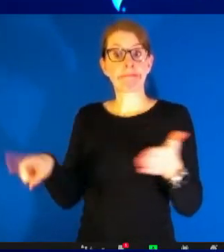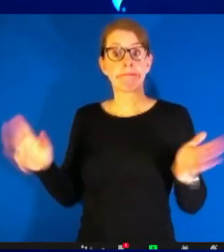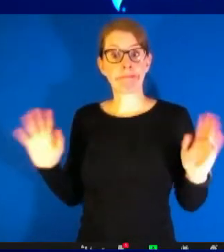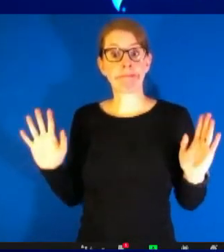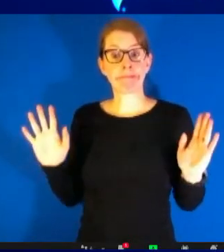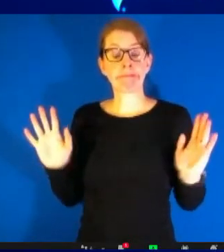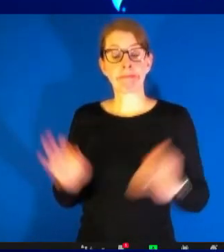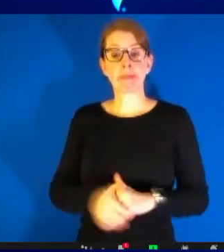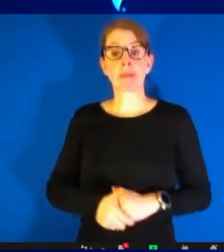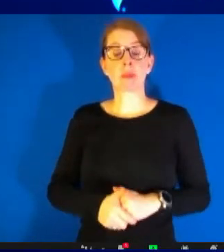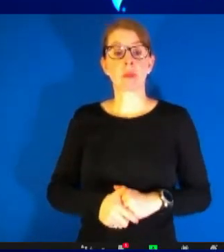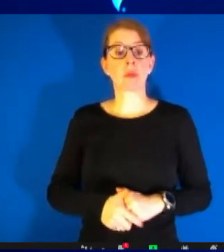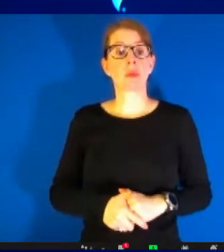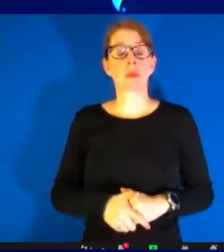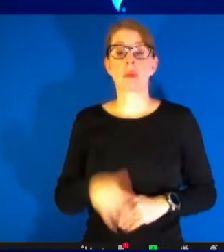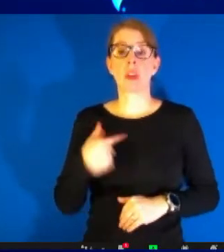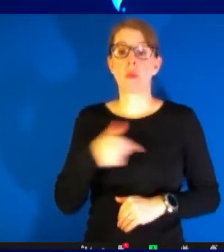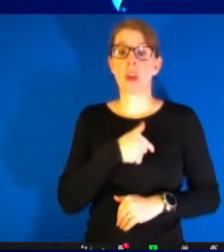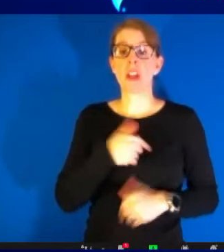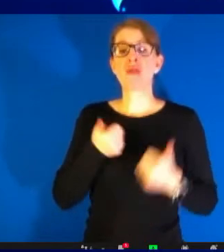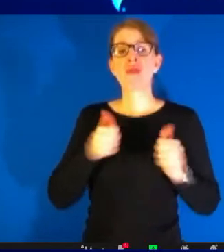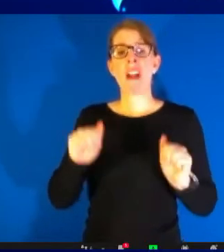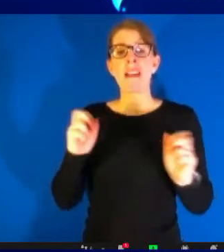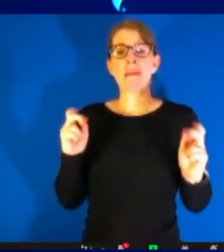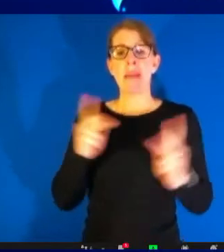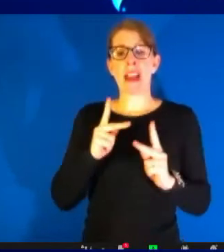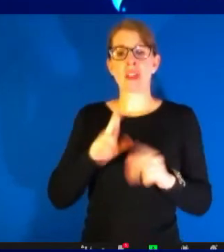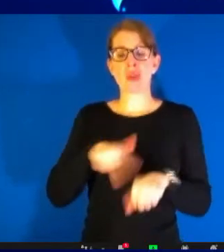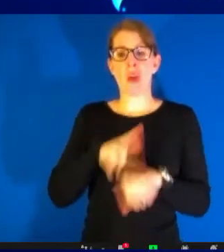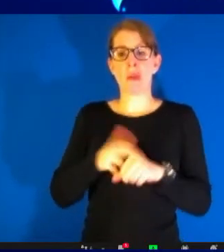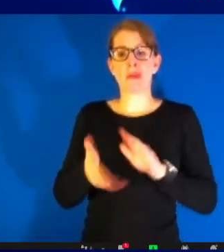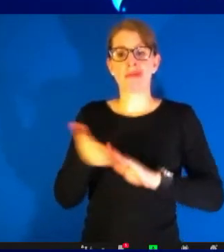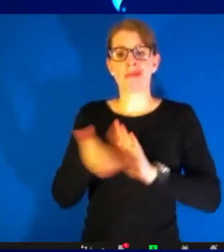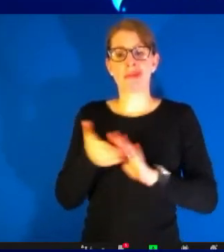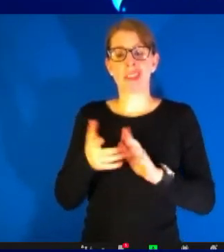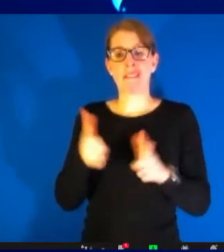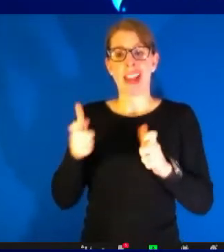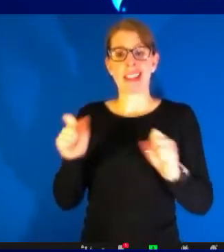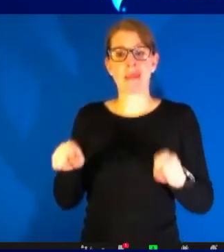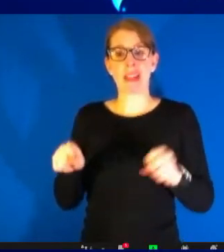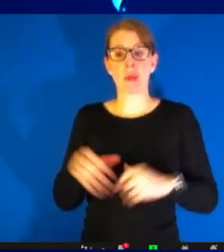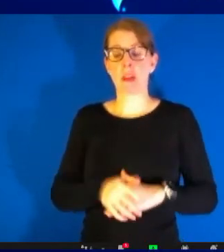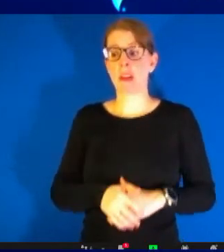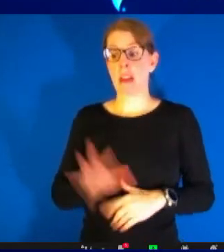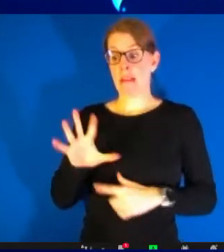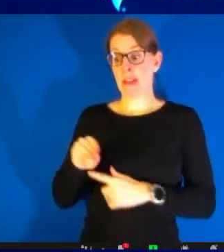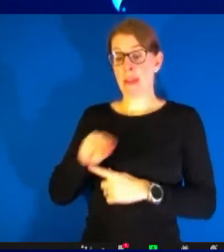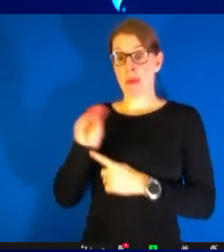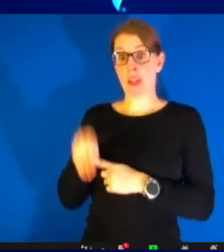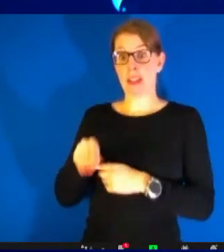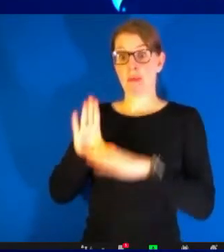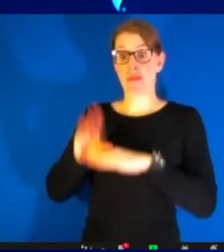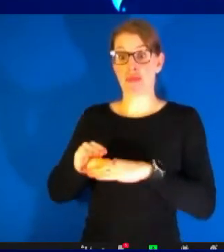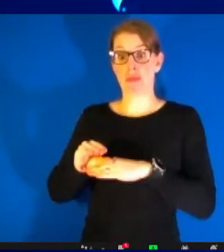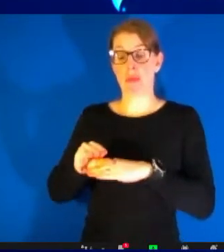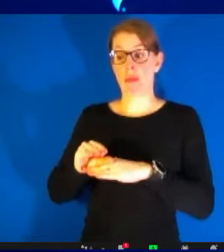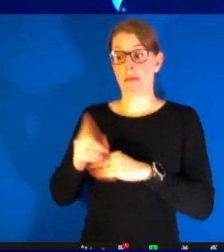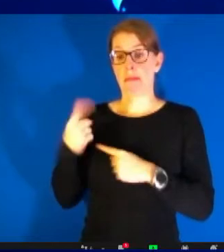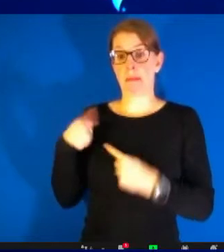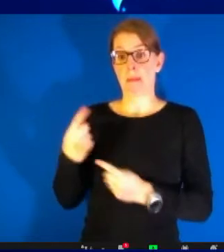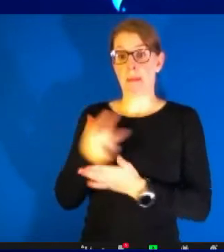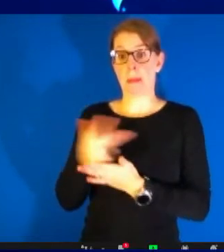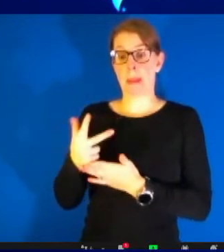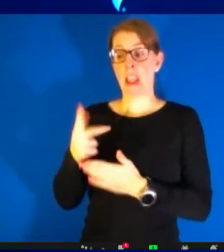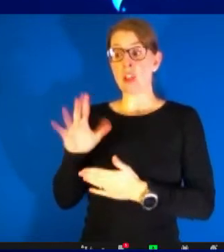we are trying to get back to normal as fast as possible. Like I said, 50% cut most of this past 3 weeks, 25% this